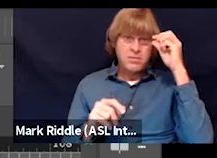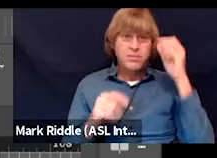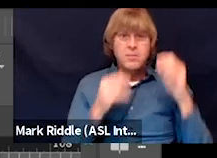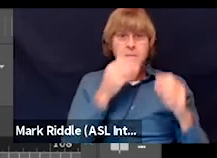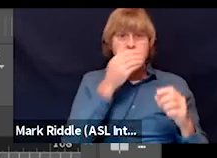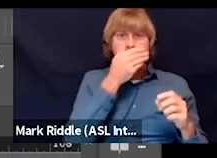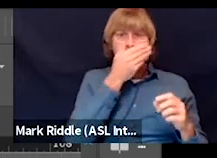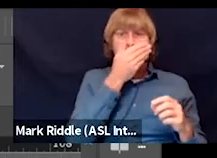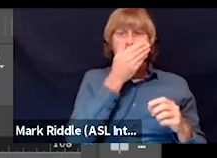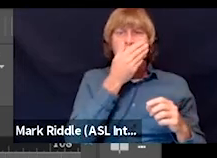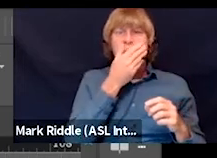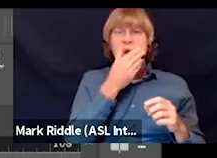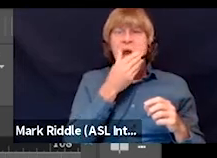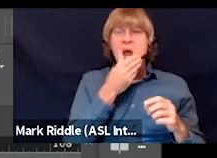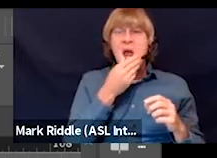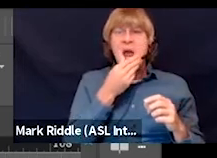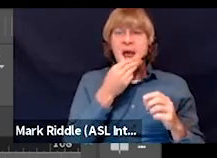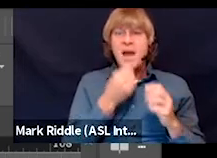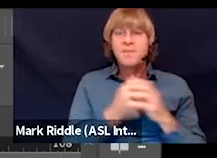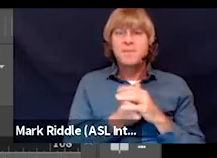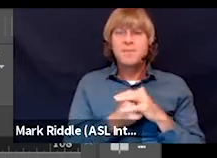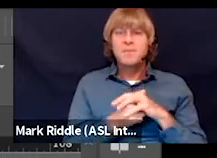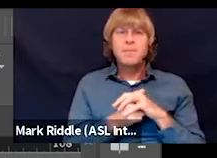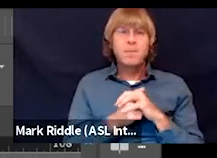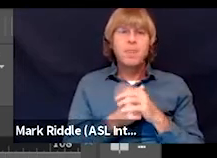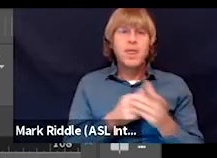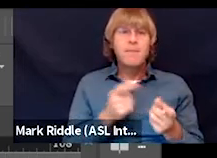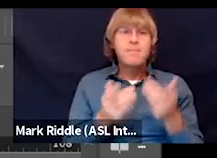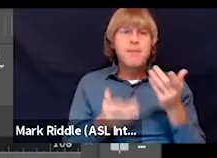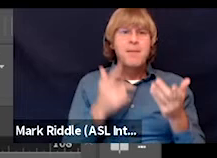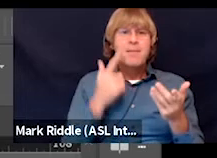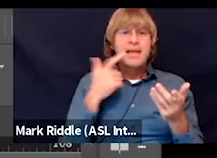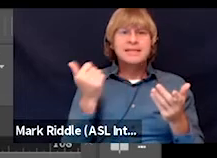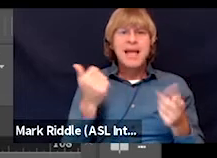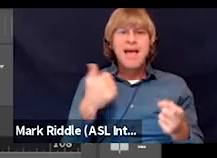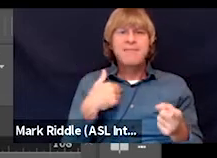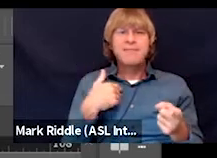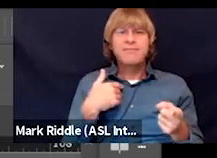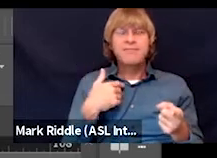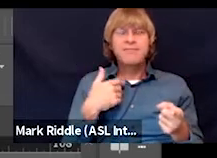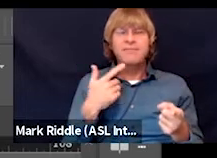here I'm showing. It may be because I have